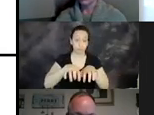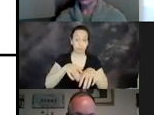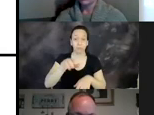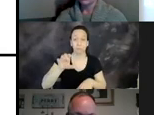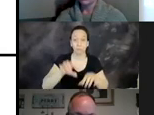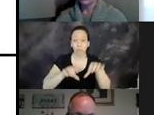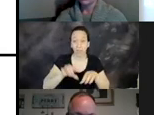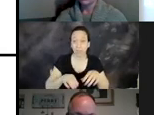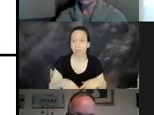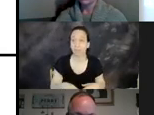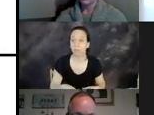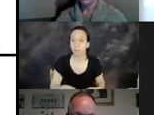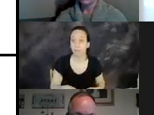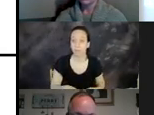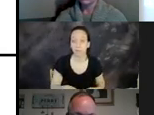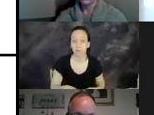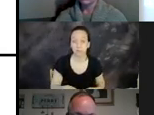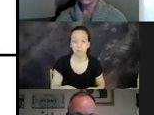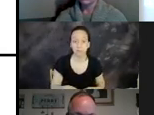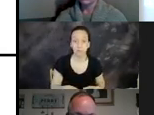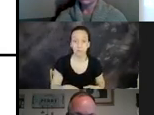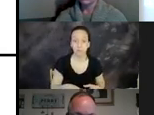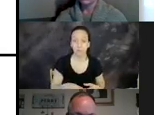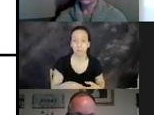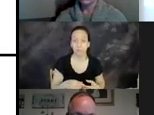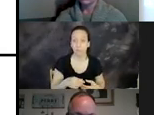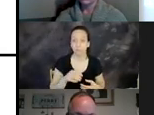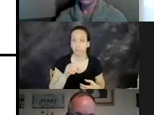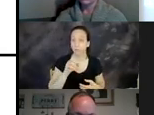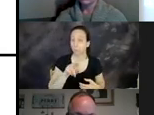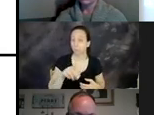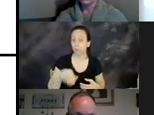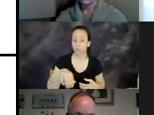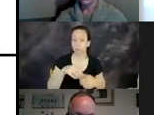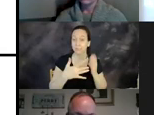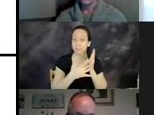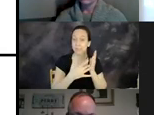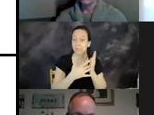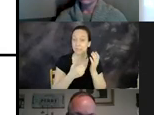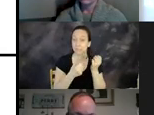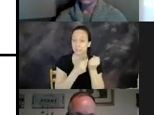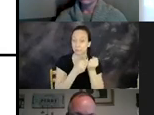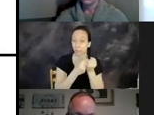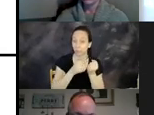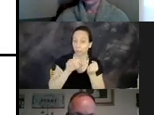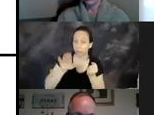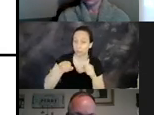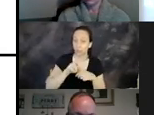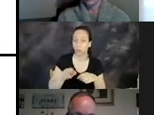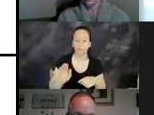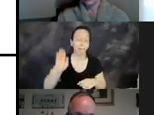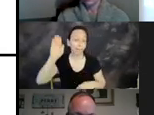and you can chat that to tech support and or to raise your hand, and you can raise your hand